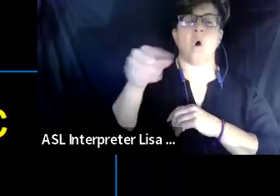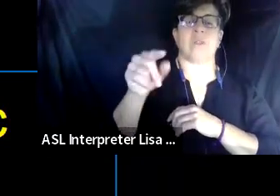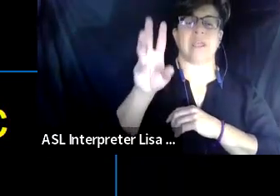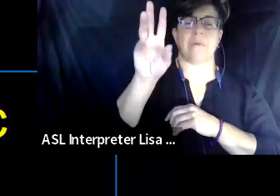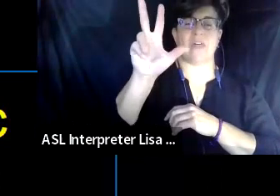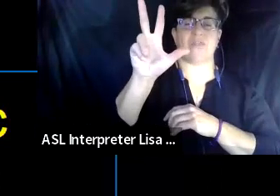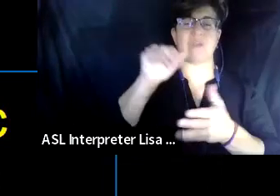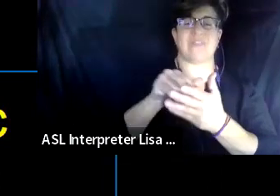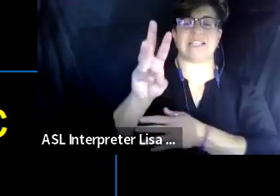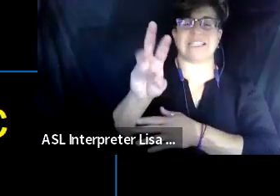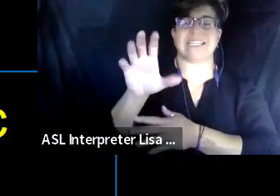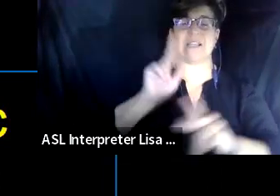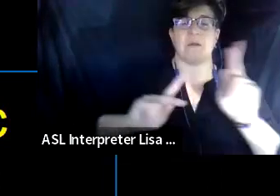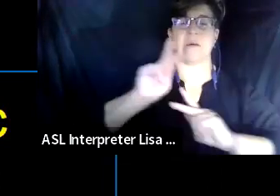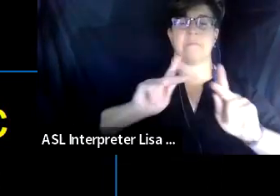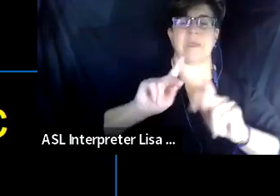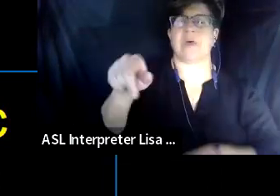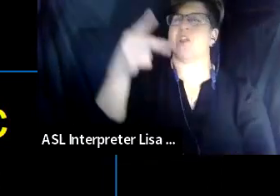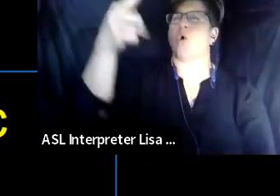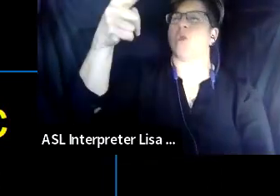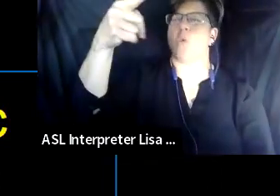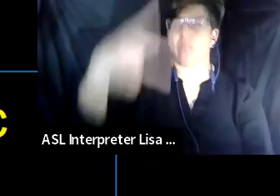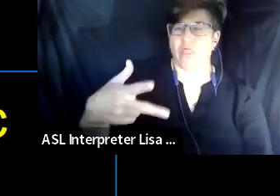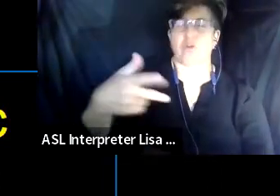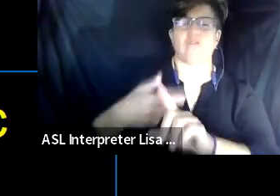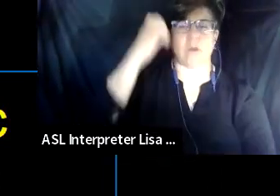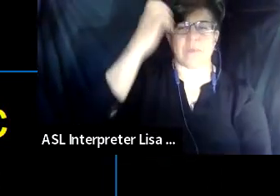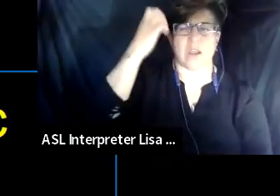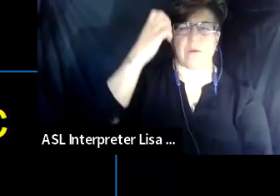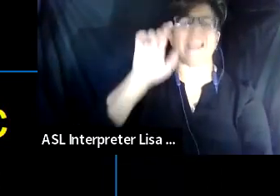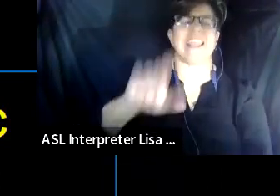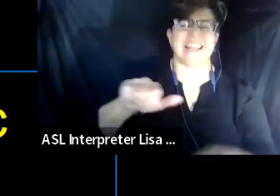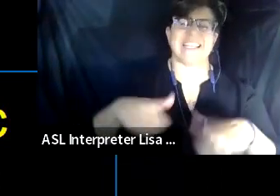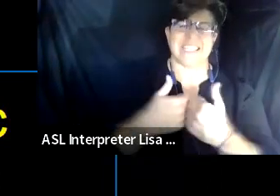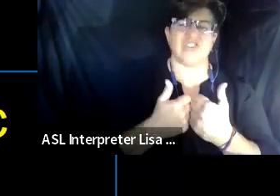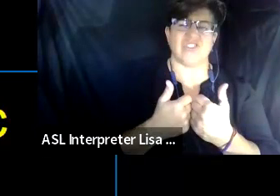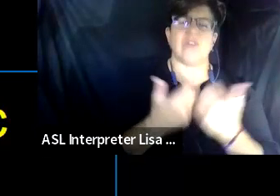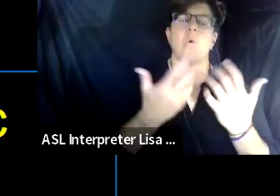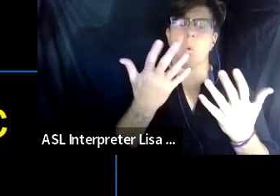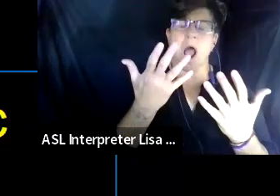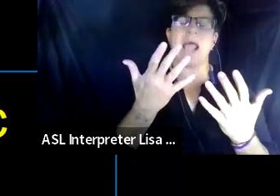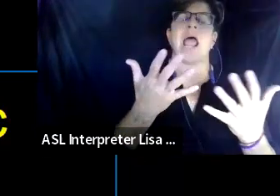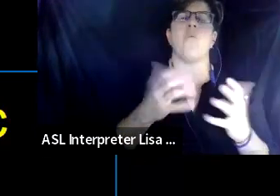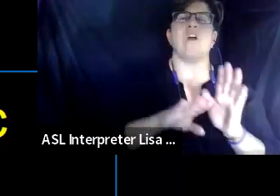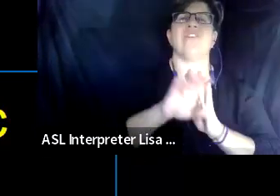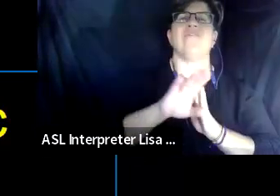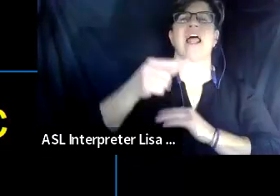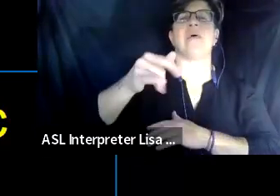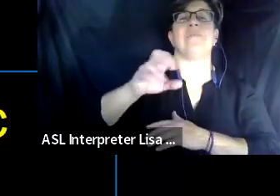them from Europe. And this is a challenge when one wants to develop gene therapy because the number of